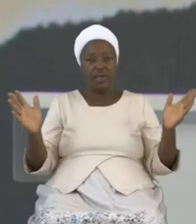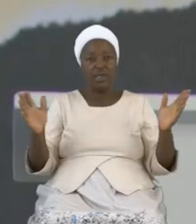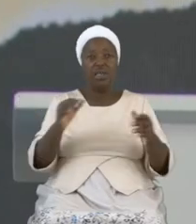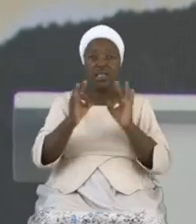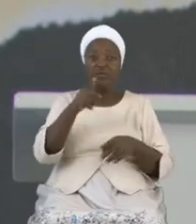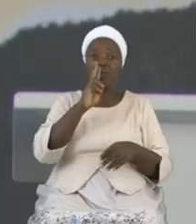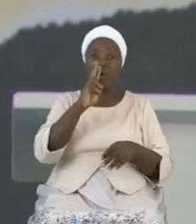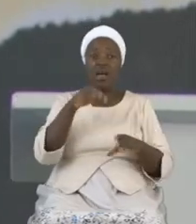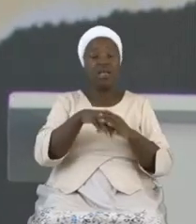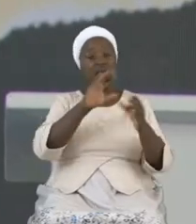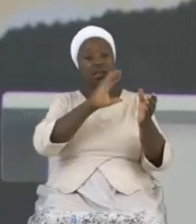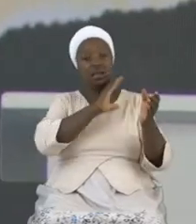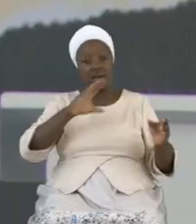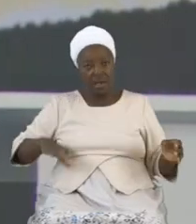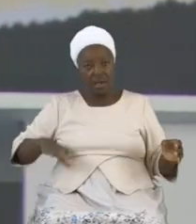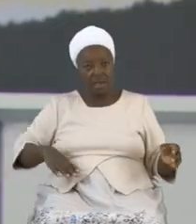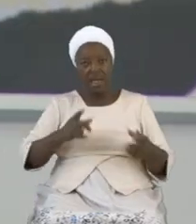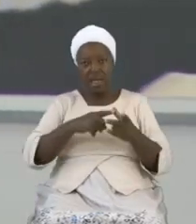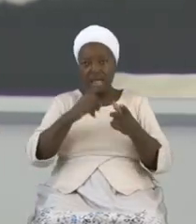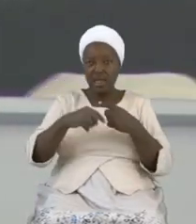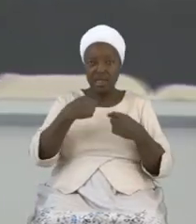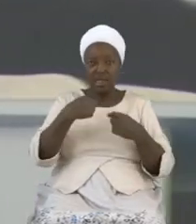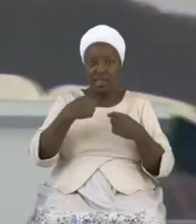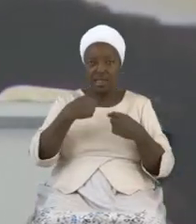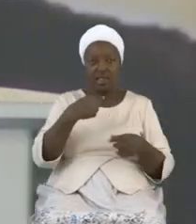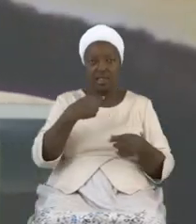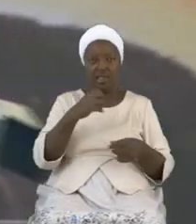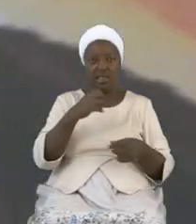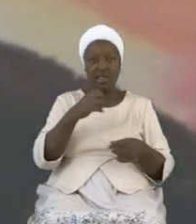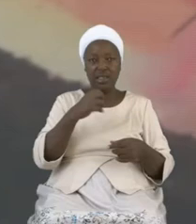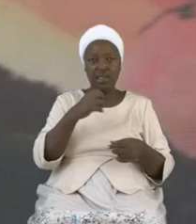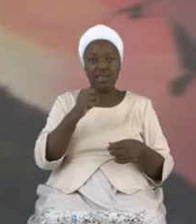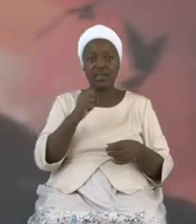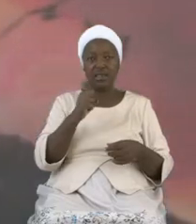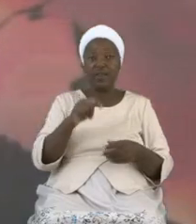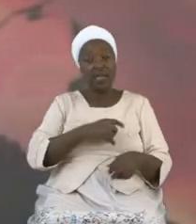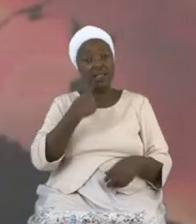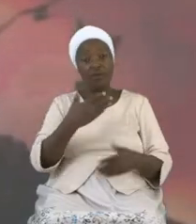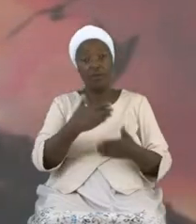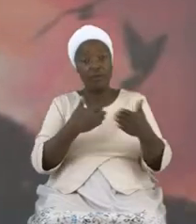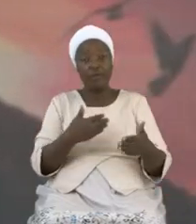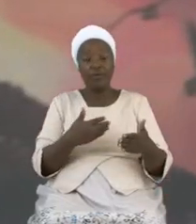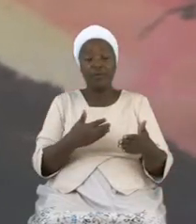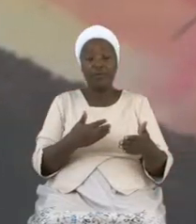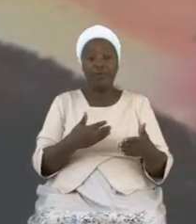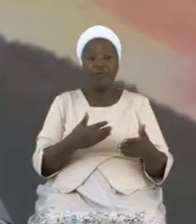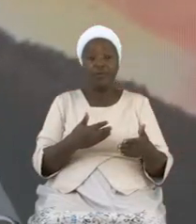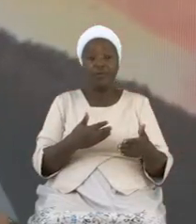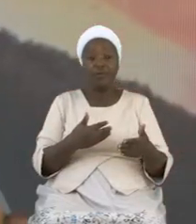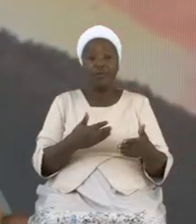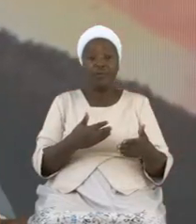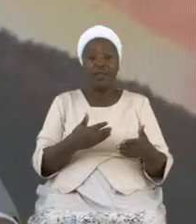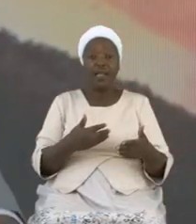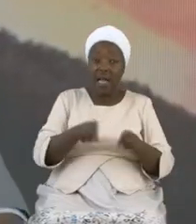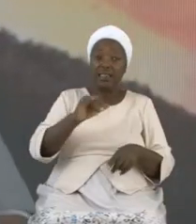Christ. And then it says, of the which I tell you before, As I have